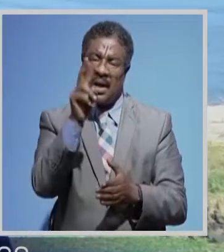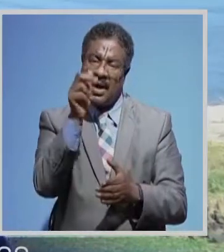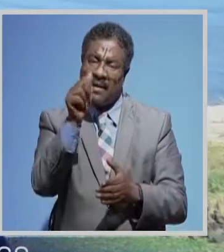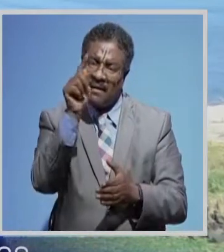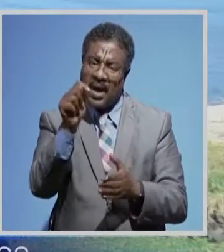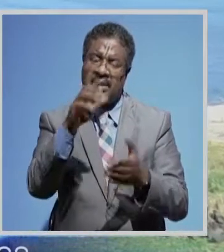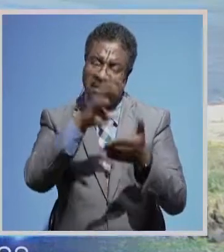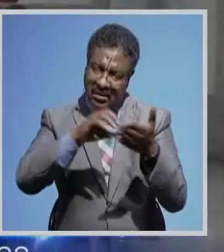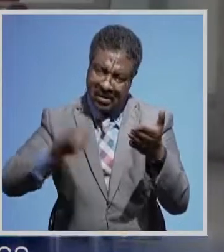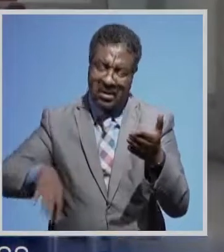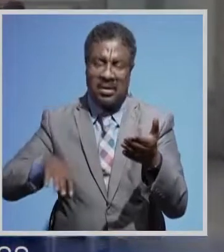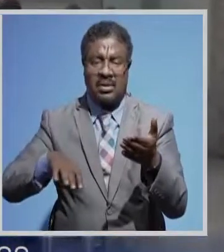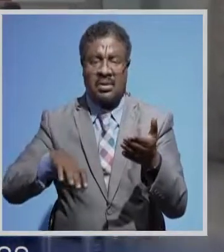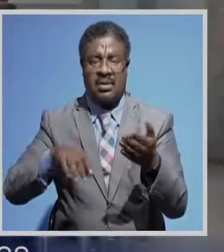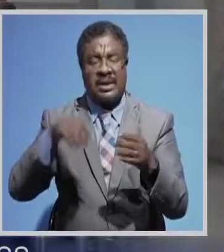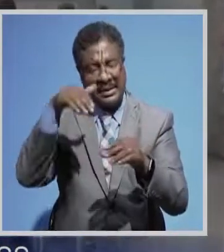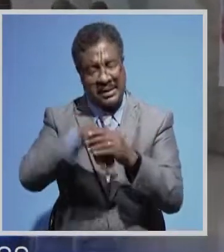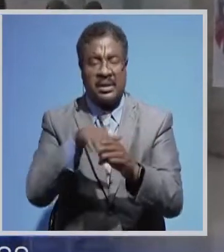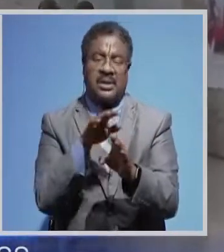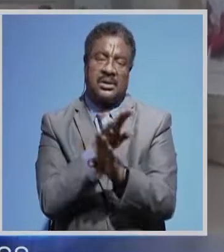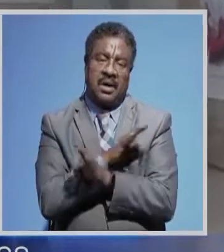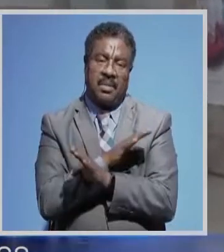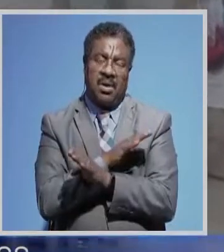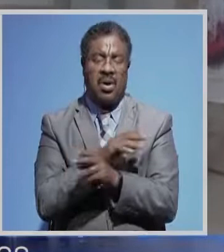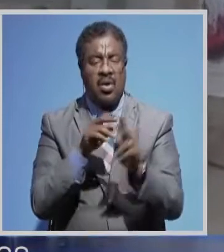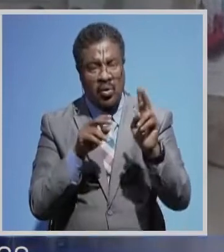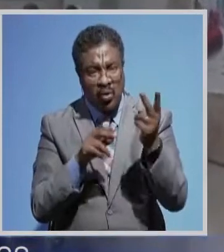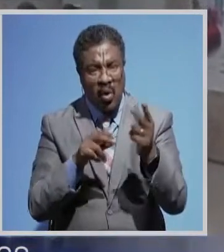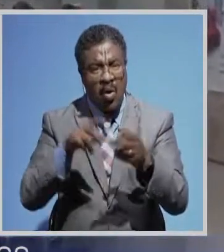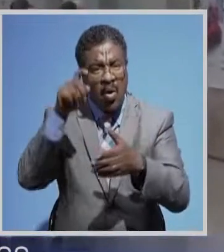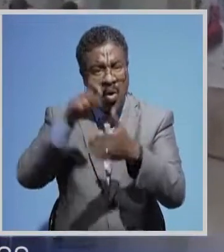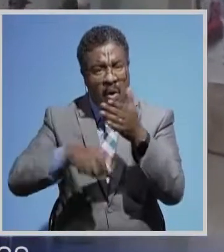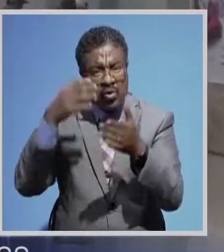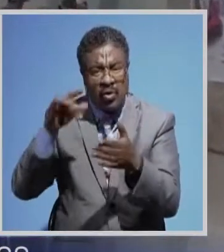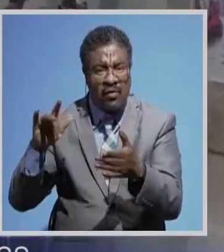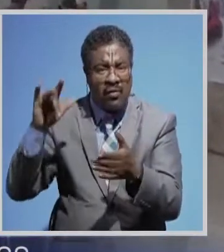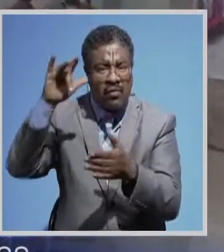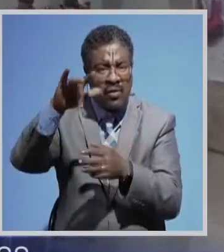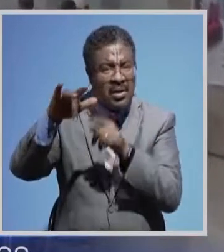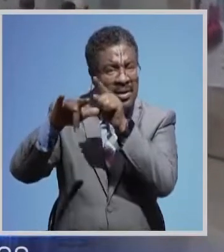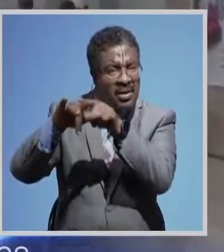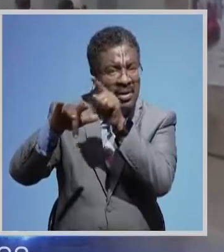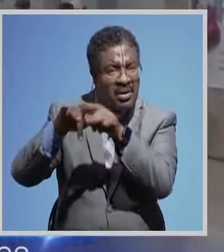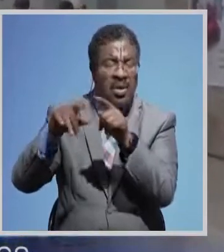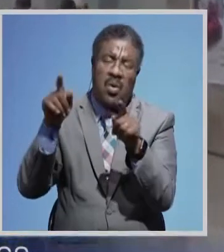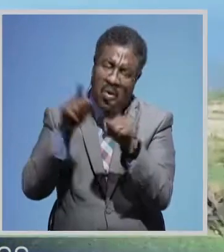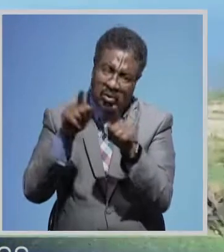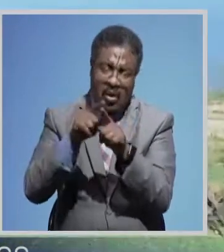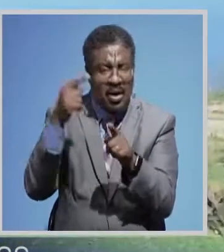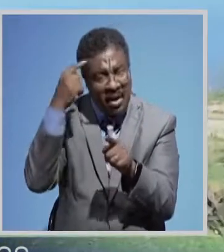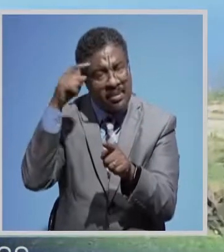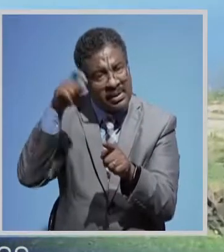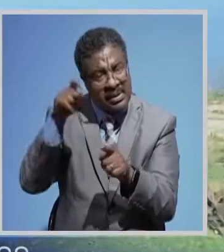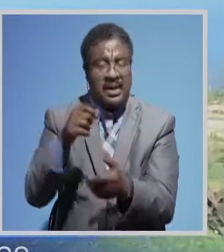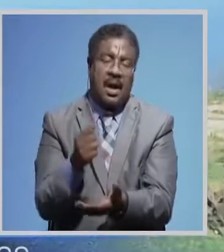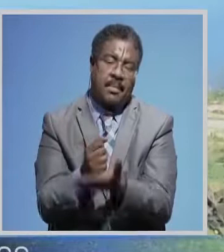tours in Zambia. The cost of domestic flights is another area where tour operators are hoping the government will look into. The